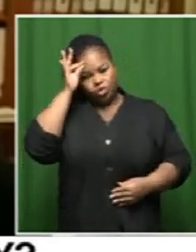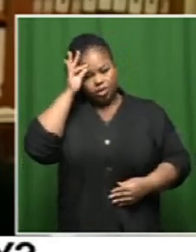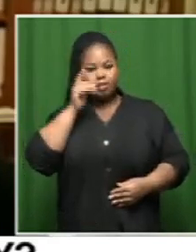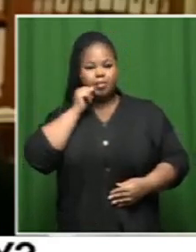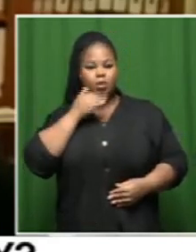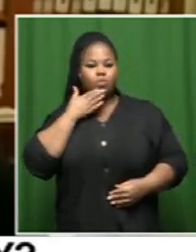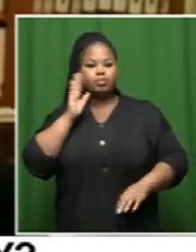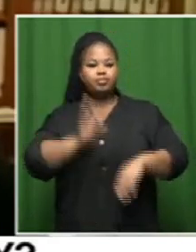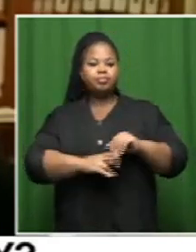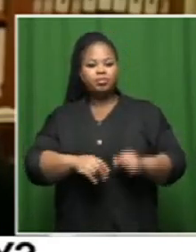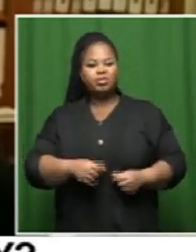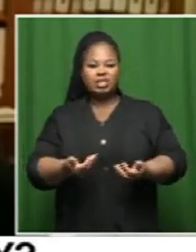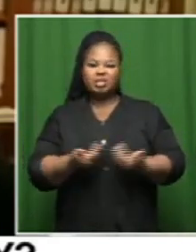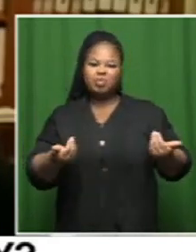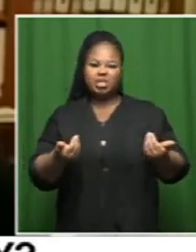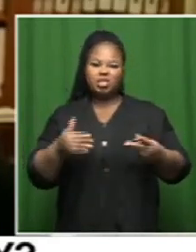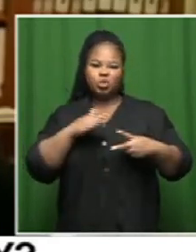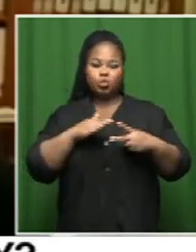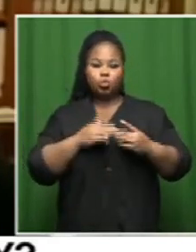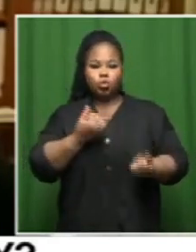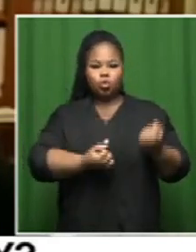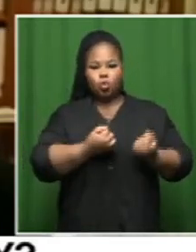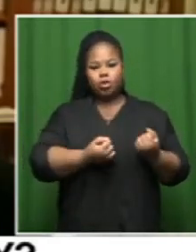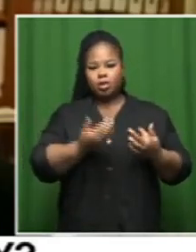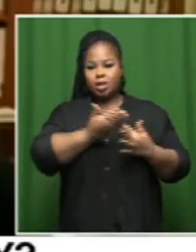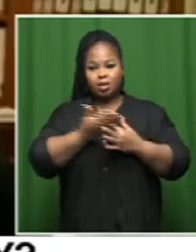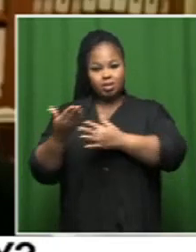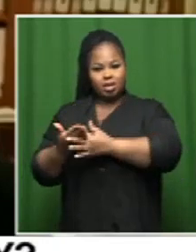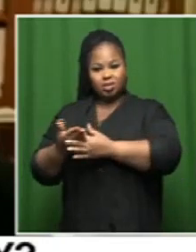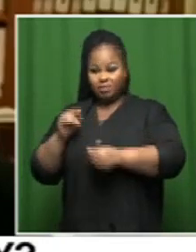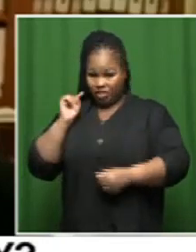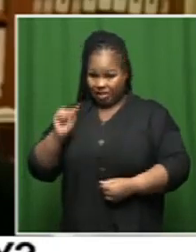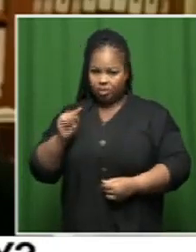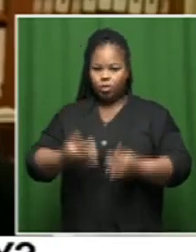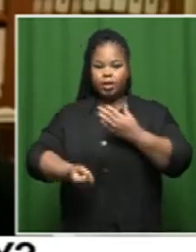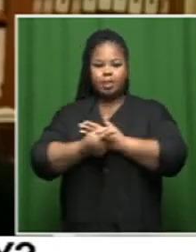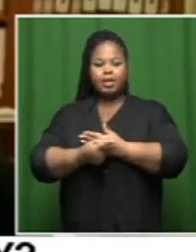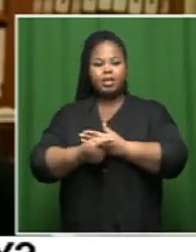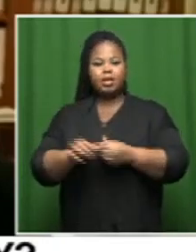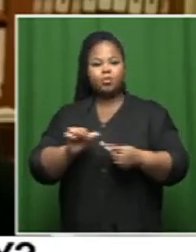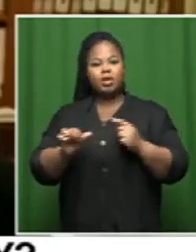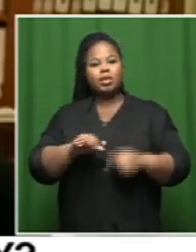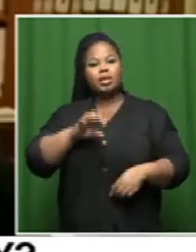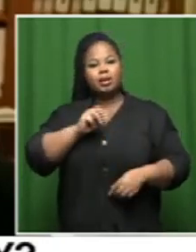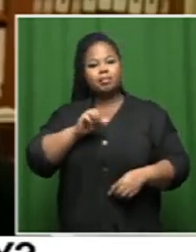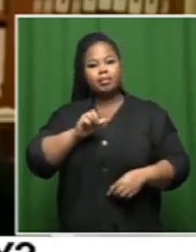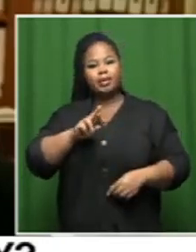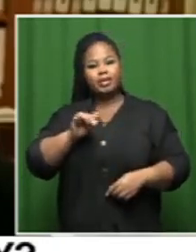being charged in 2 separate court cases over what happened in that week in Marikana.